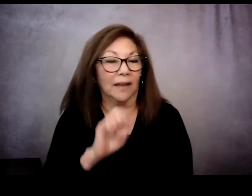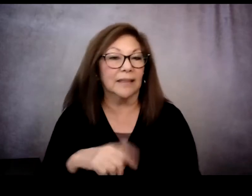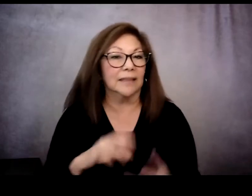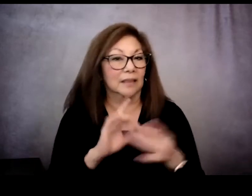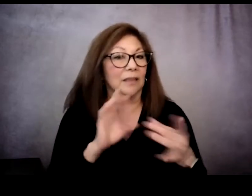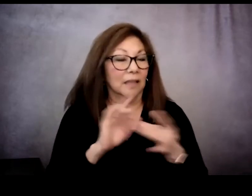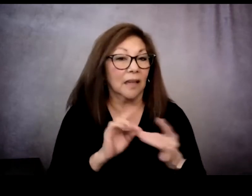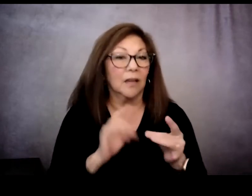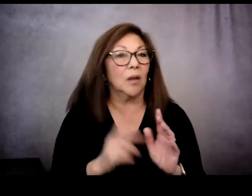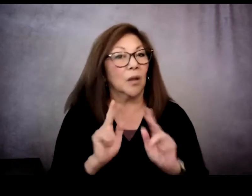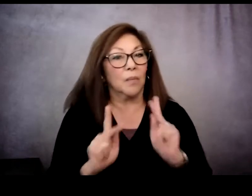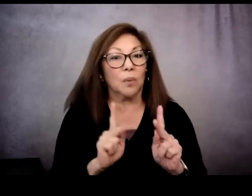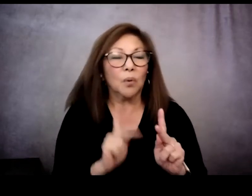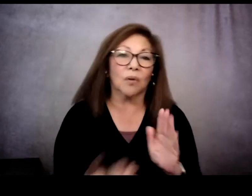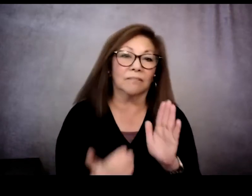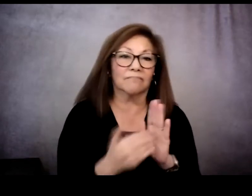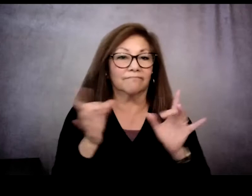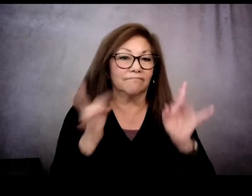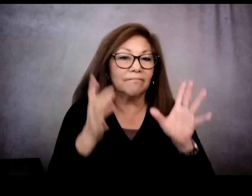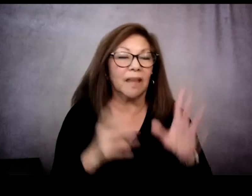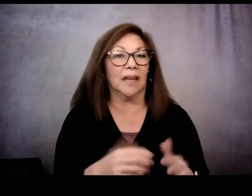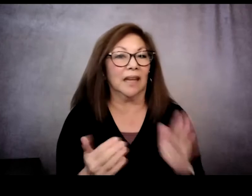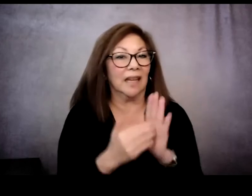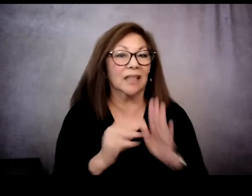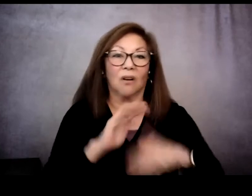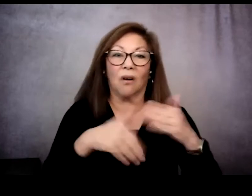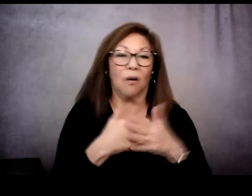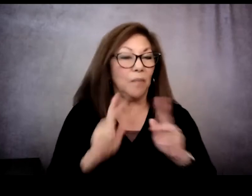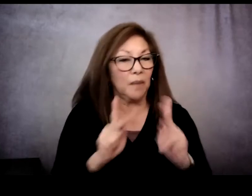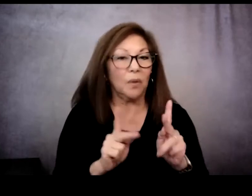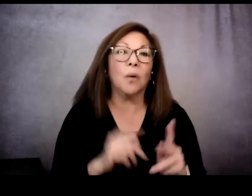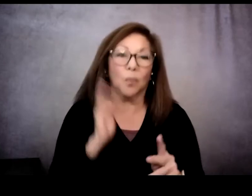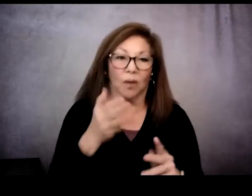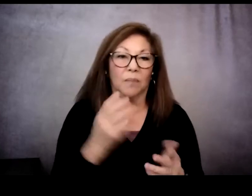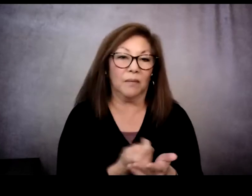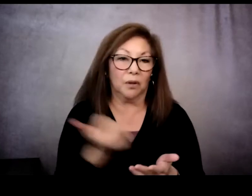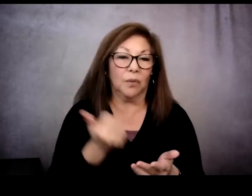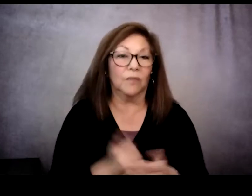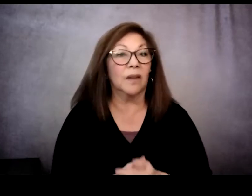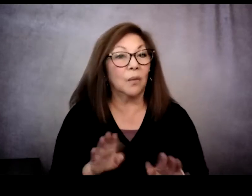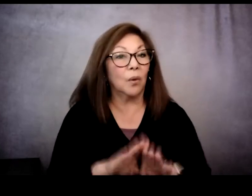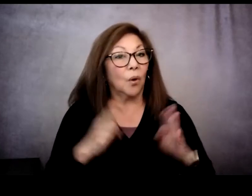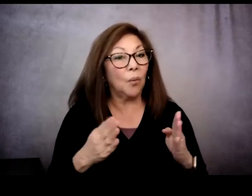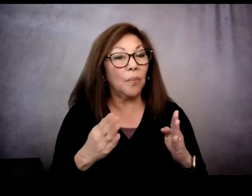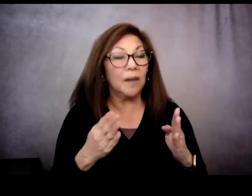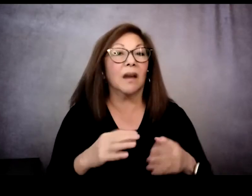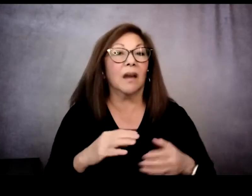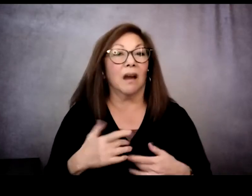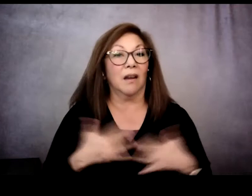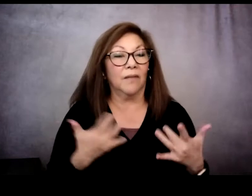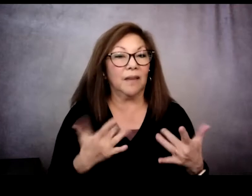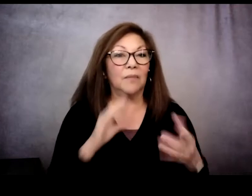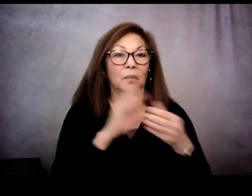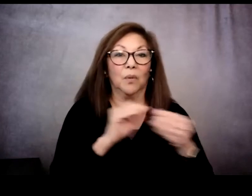misogynist will be flagged, and the person will be removed from this event. We will open our event with a reading from Tastemakers.